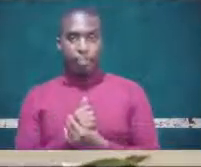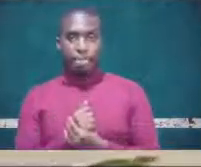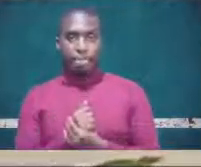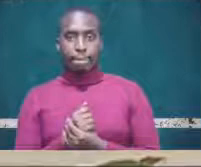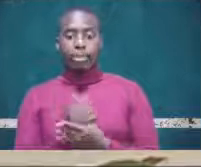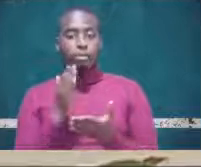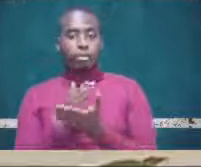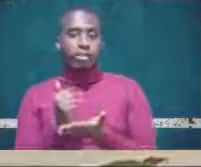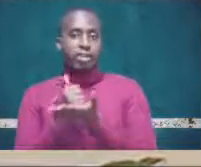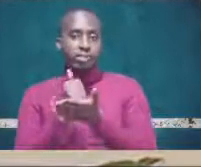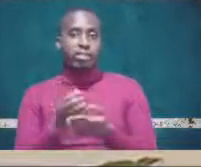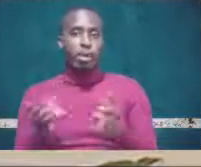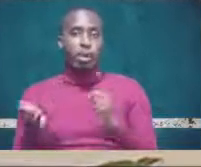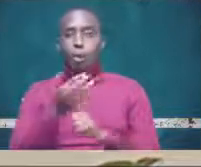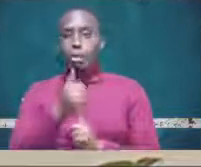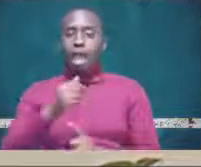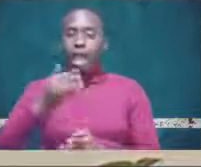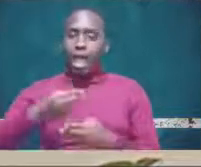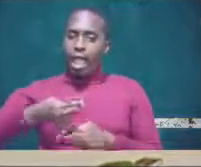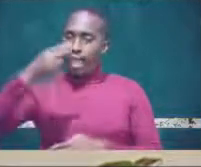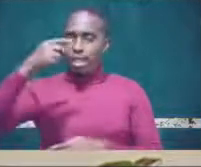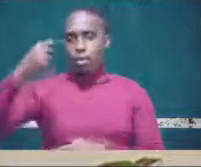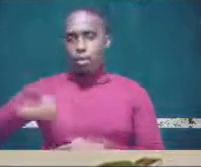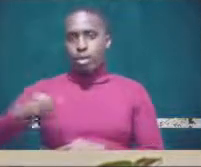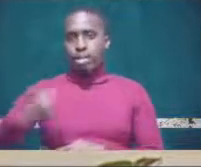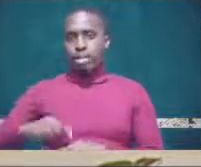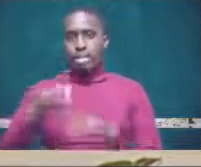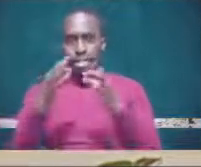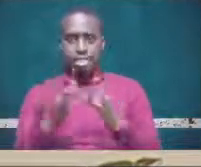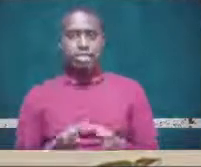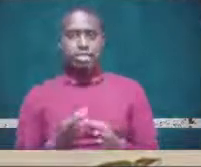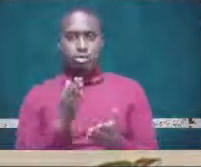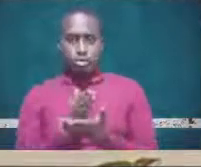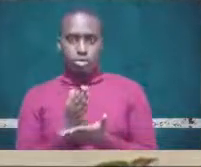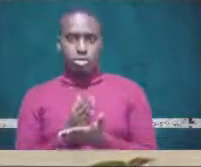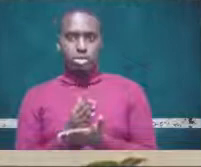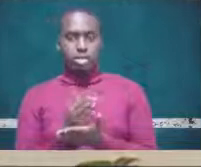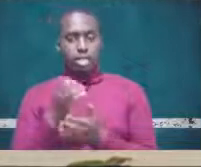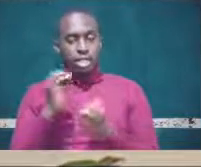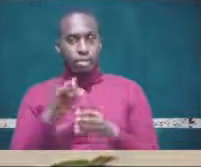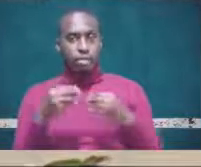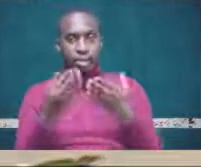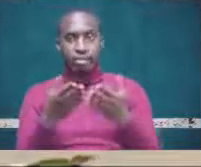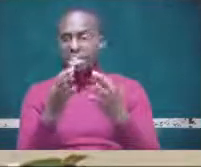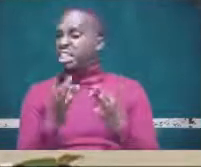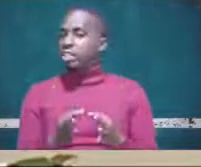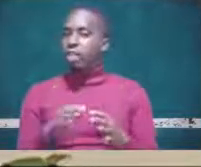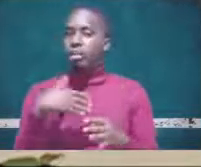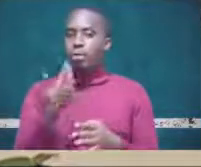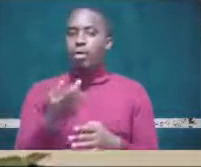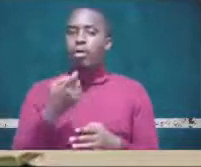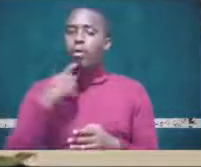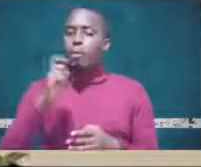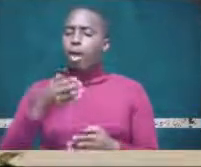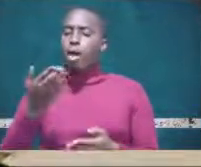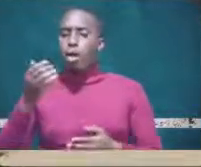it will lead to the production of high-quality products, of which, you know, if you produce high-quality products, they are able to compete